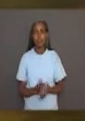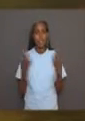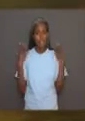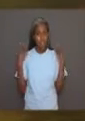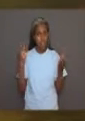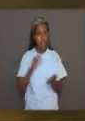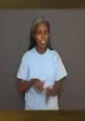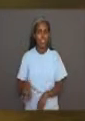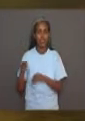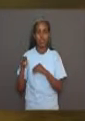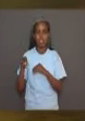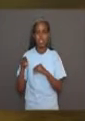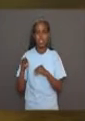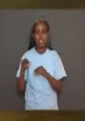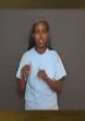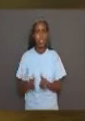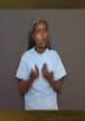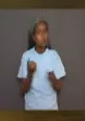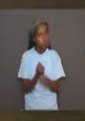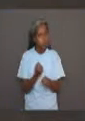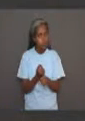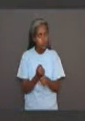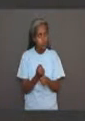Hello again, students. How did you do?